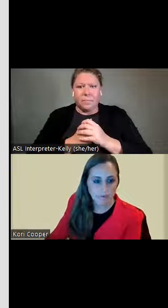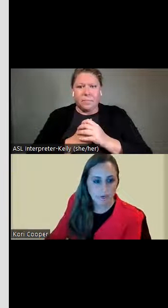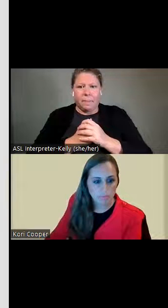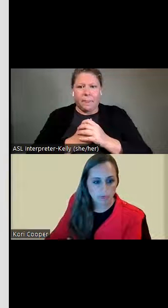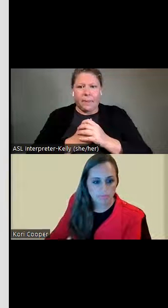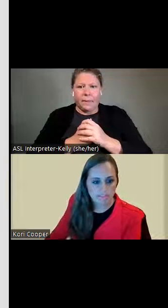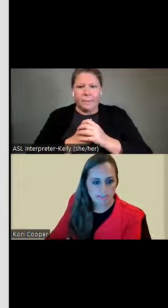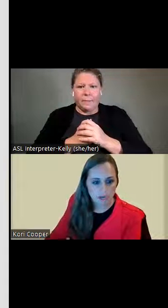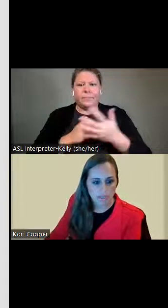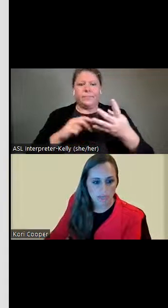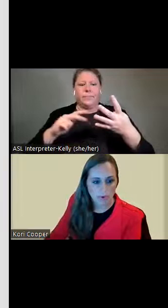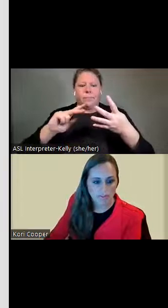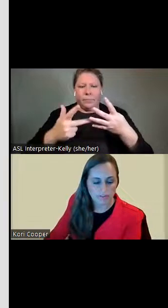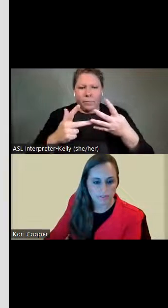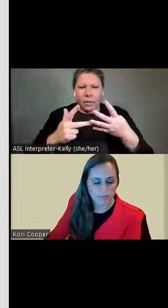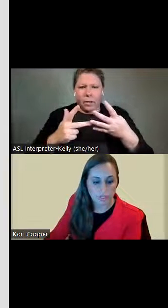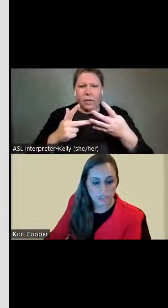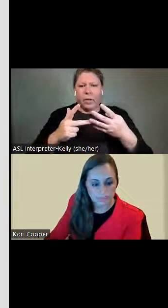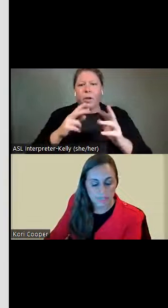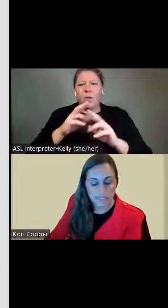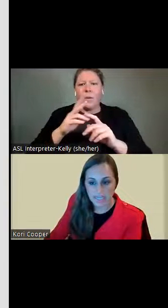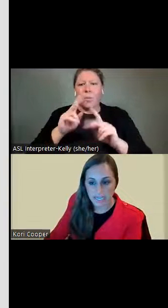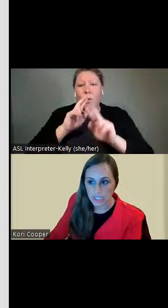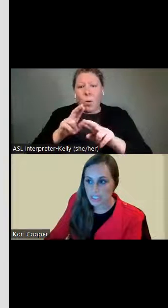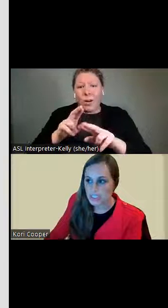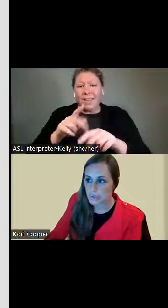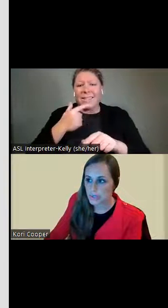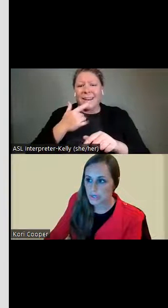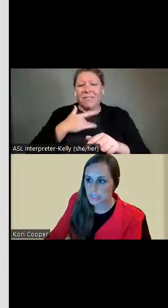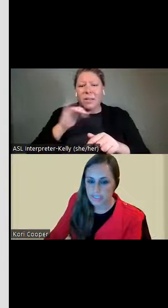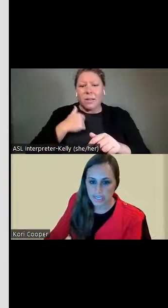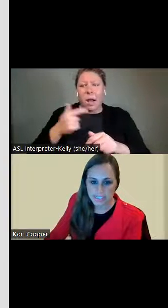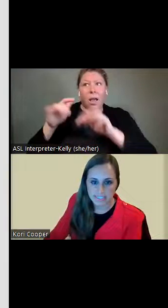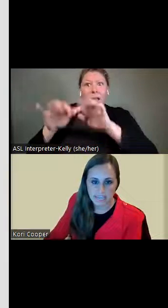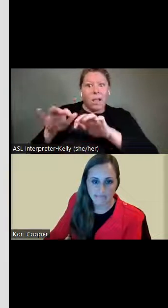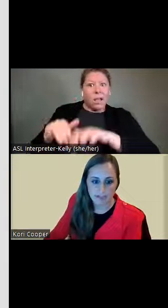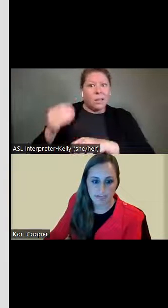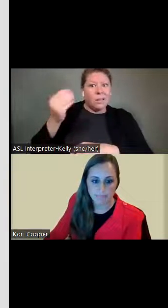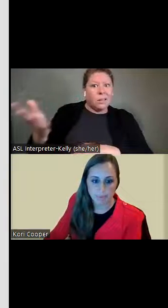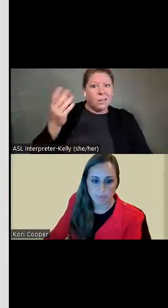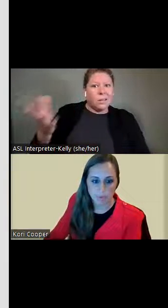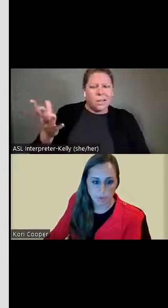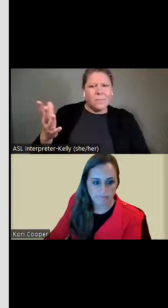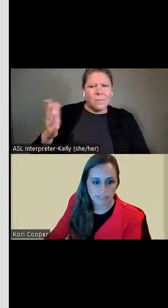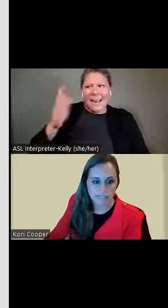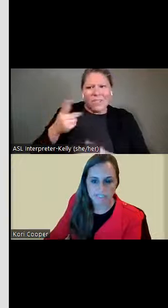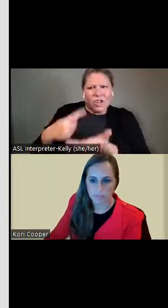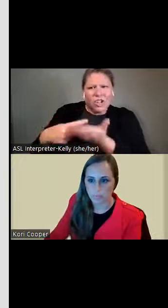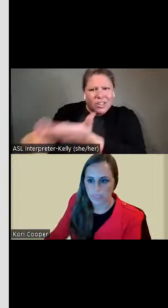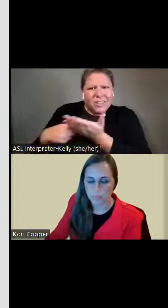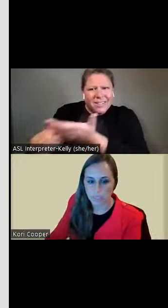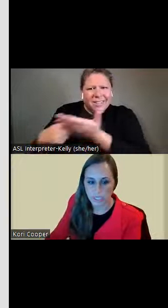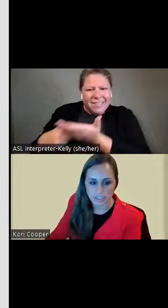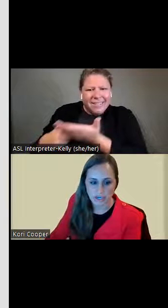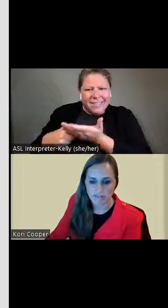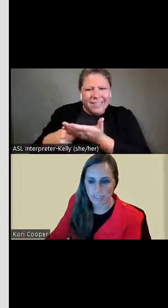The third one, reporting feels like a monologue when it should be a dialogue. So in current state, staff report an event and it's a